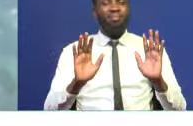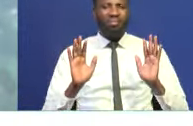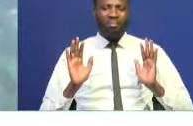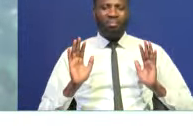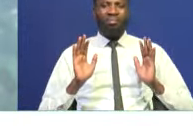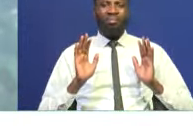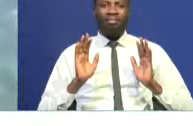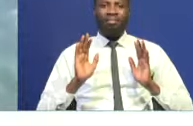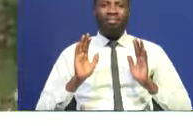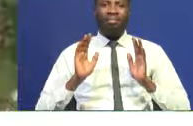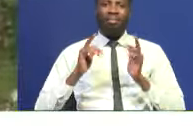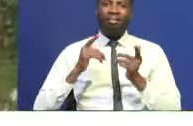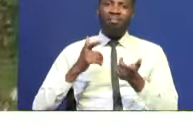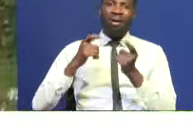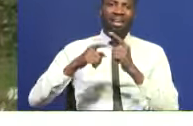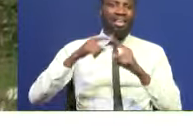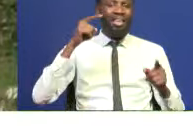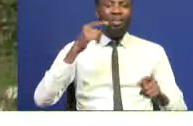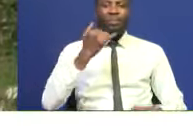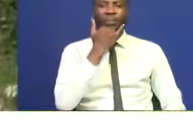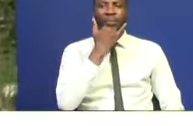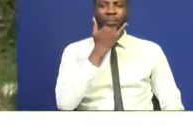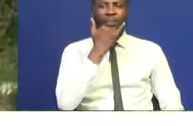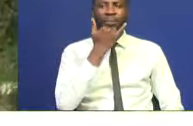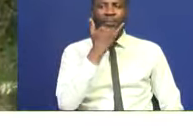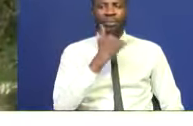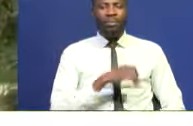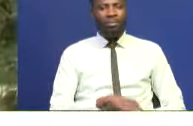Watu kuua ni mbaya.